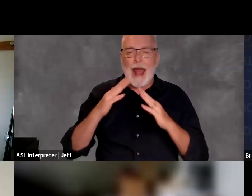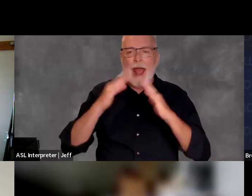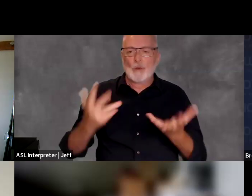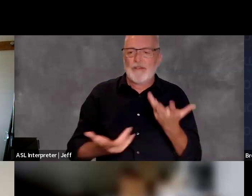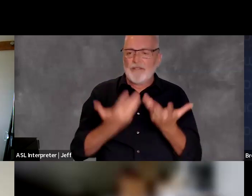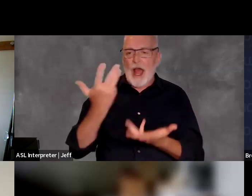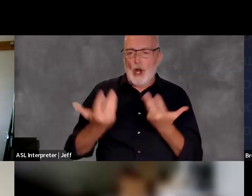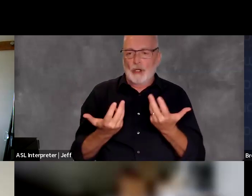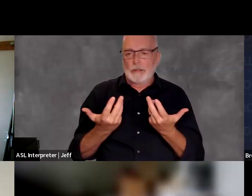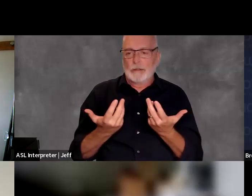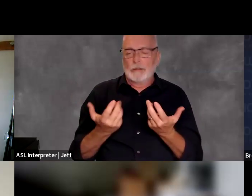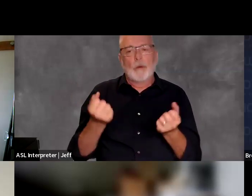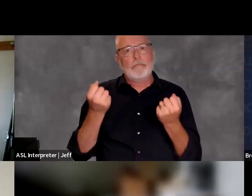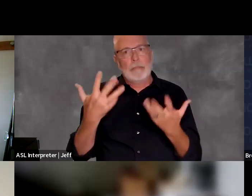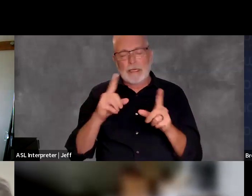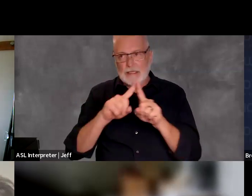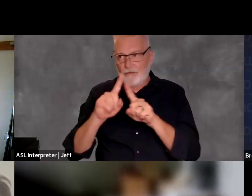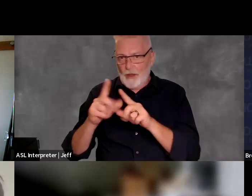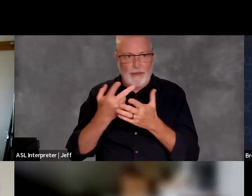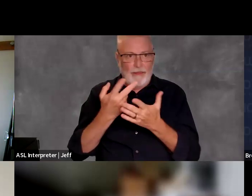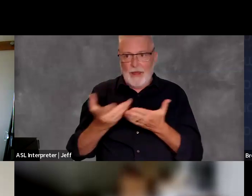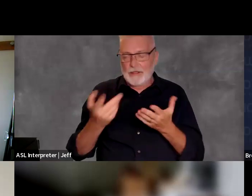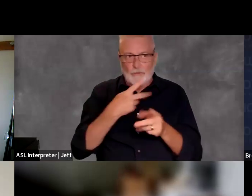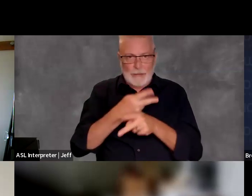of different things that you have to look out for.